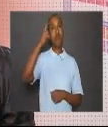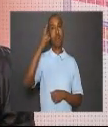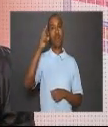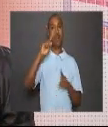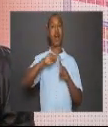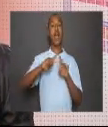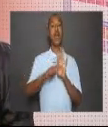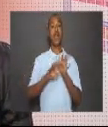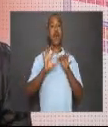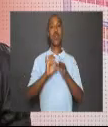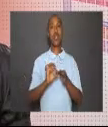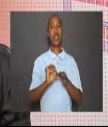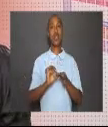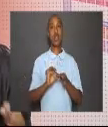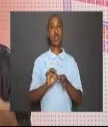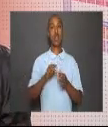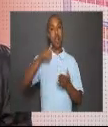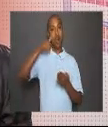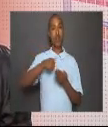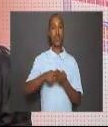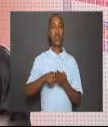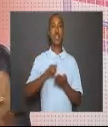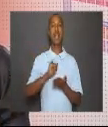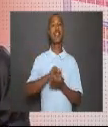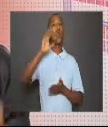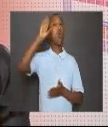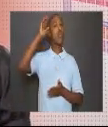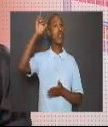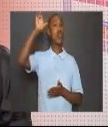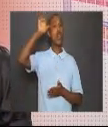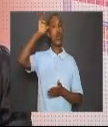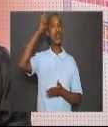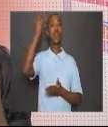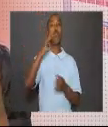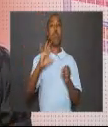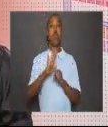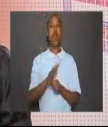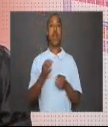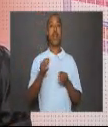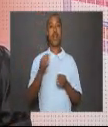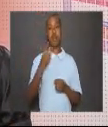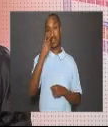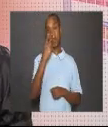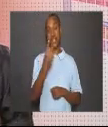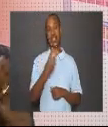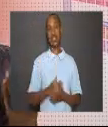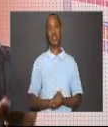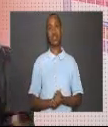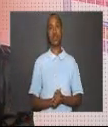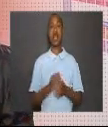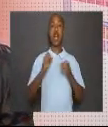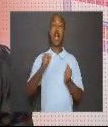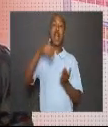bonds. Note that the concept of Lewis formula representation